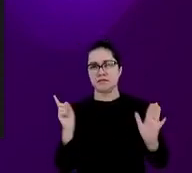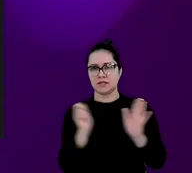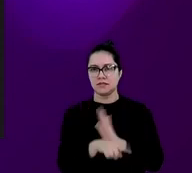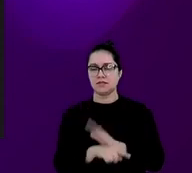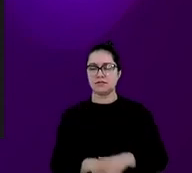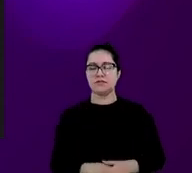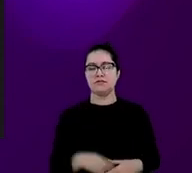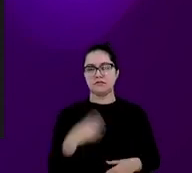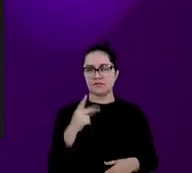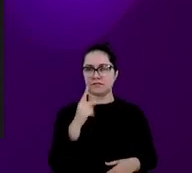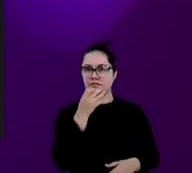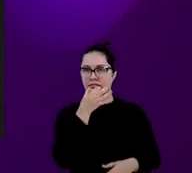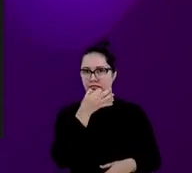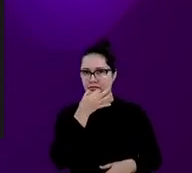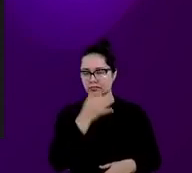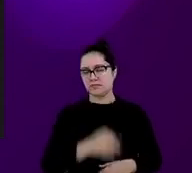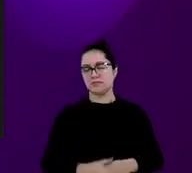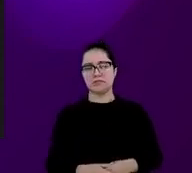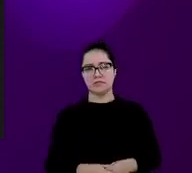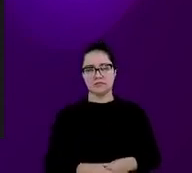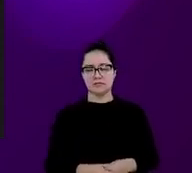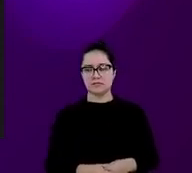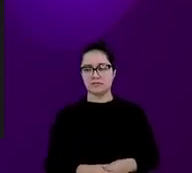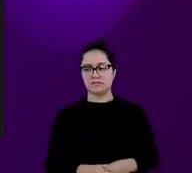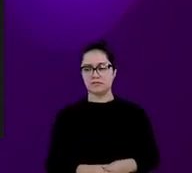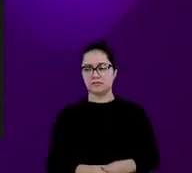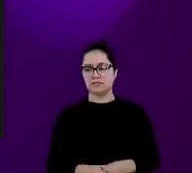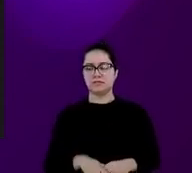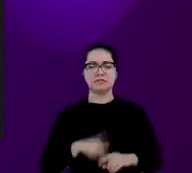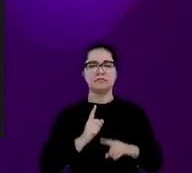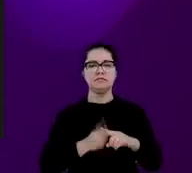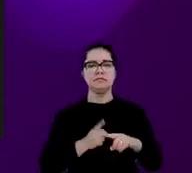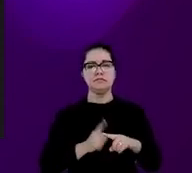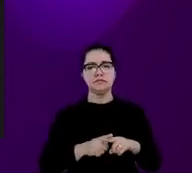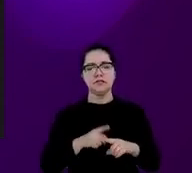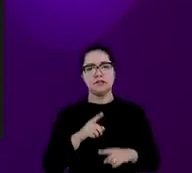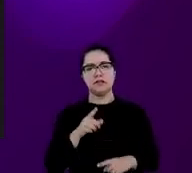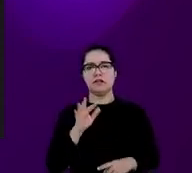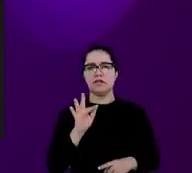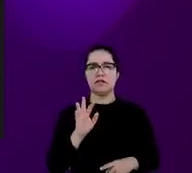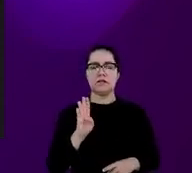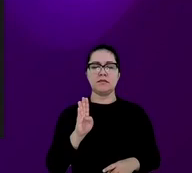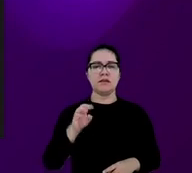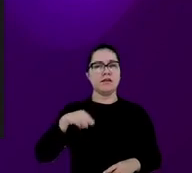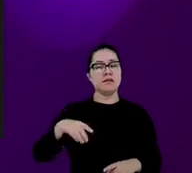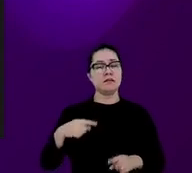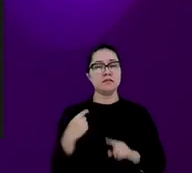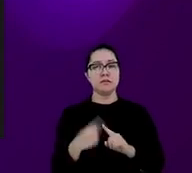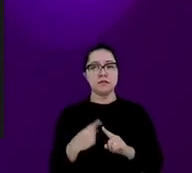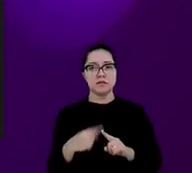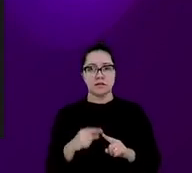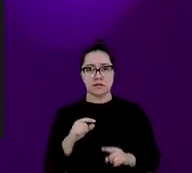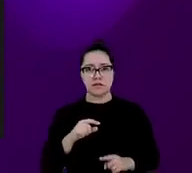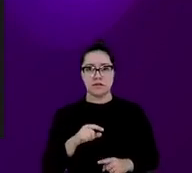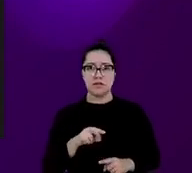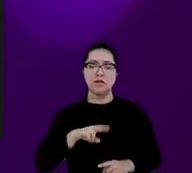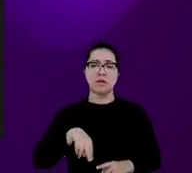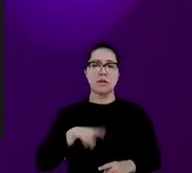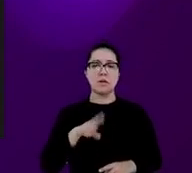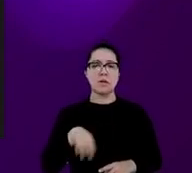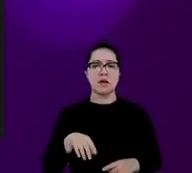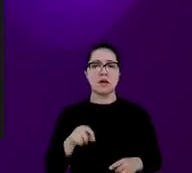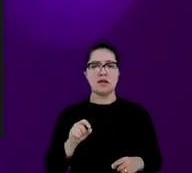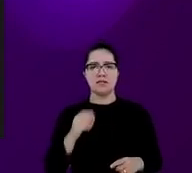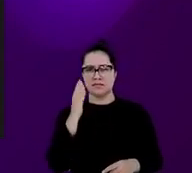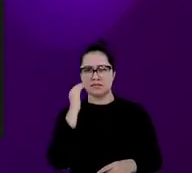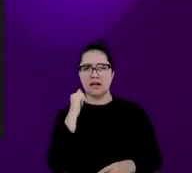photobiomodulation was not mainstream up to today? And what could be done to